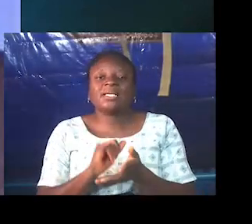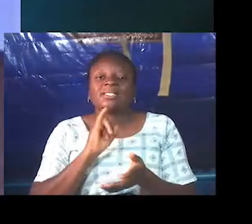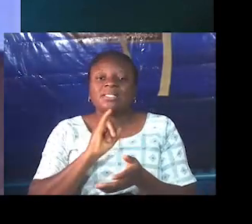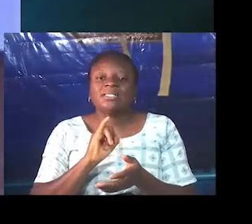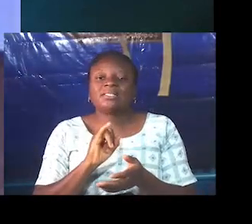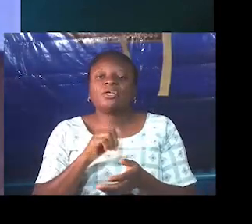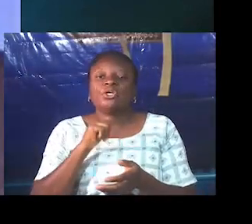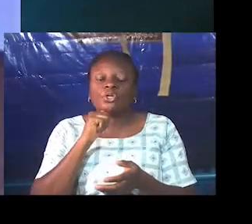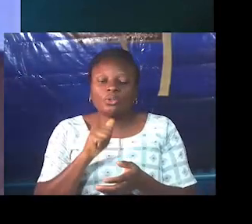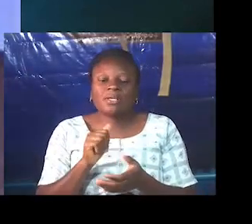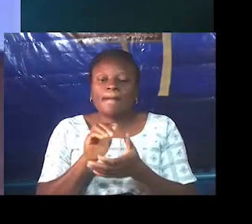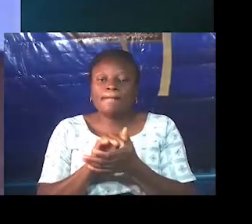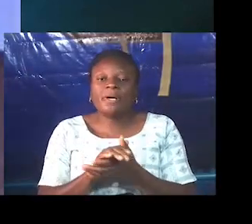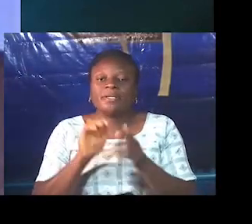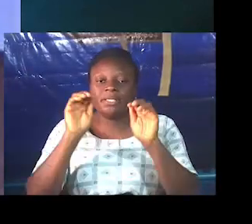The Bible says,